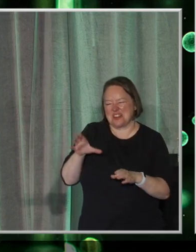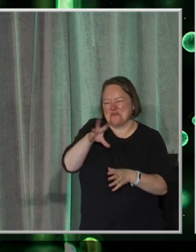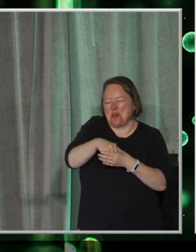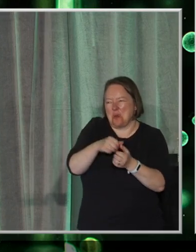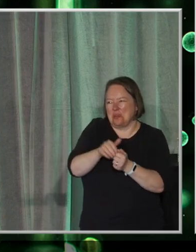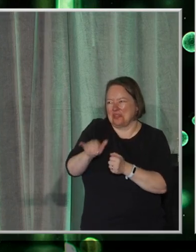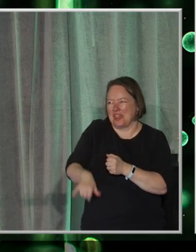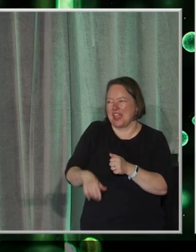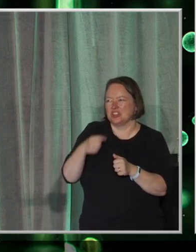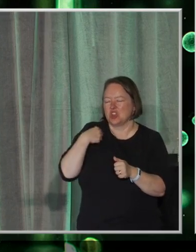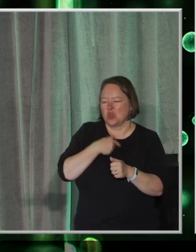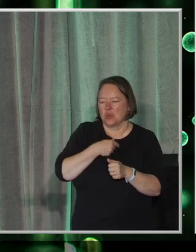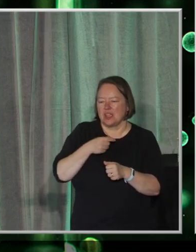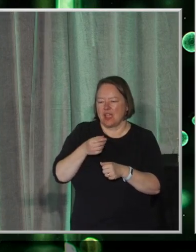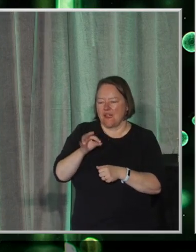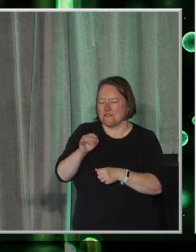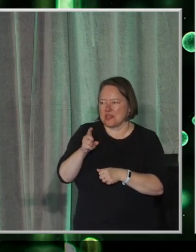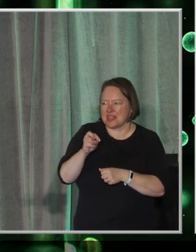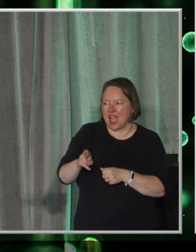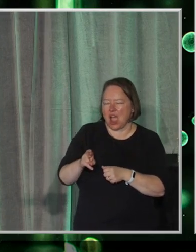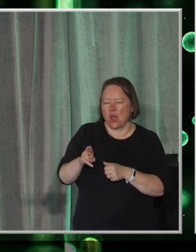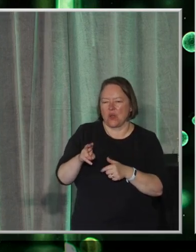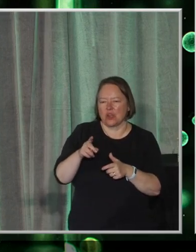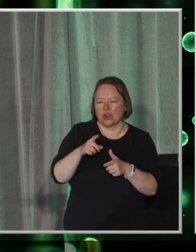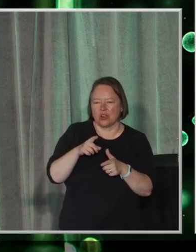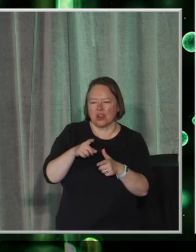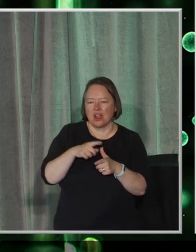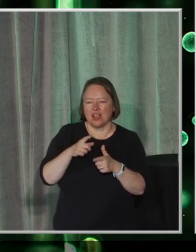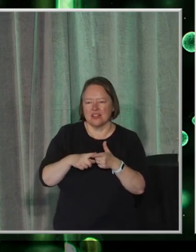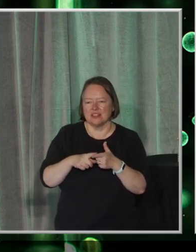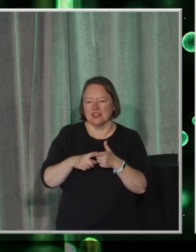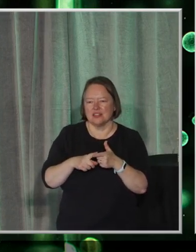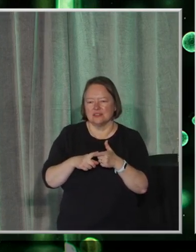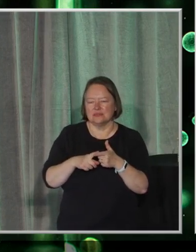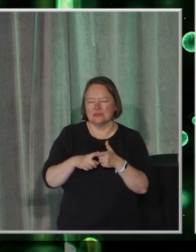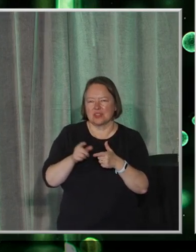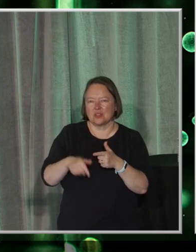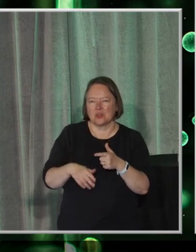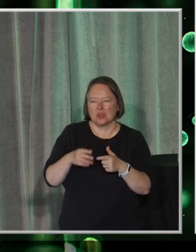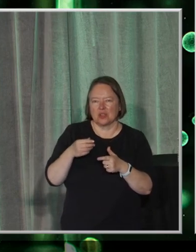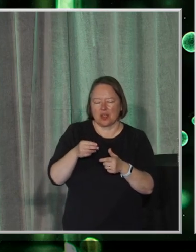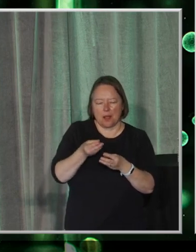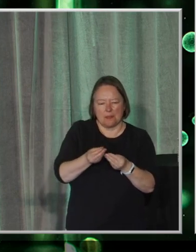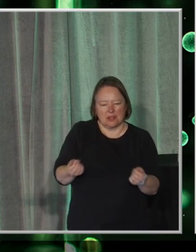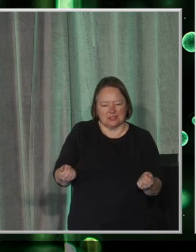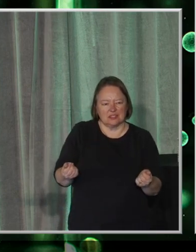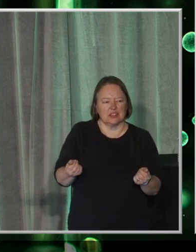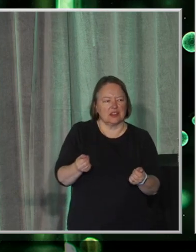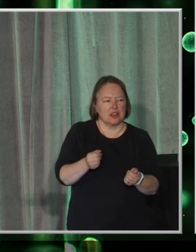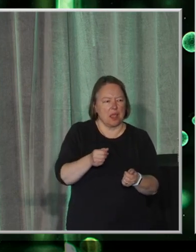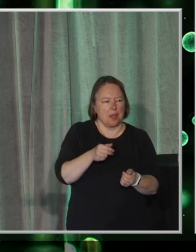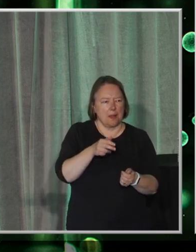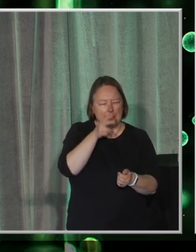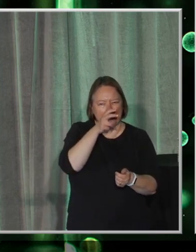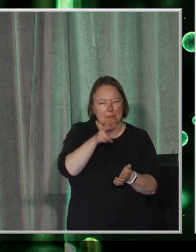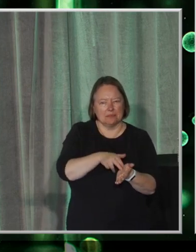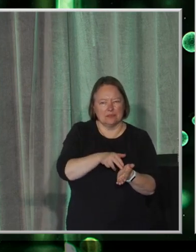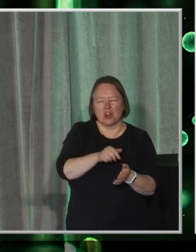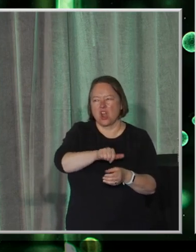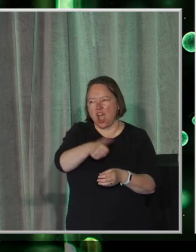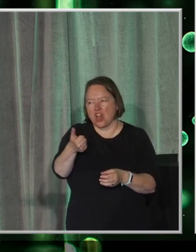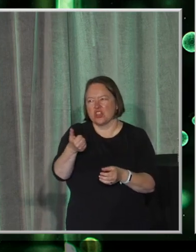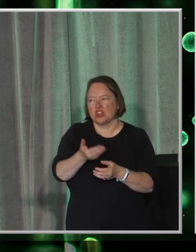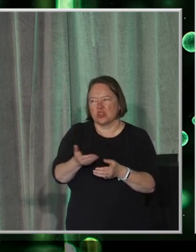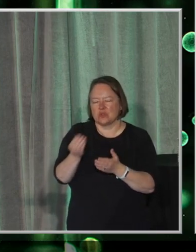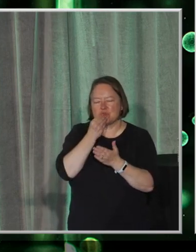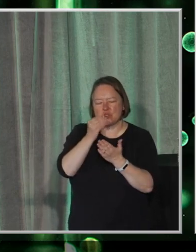we had the flour with us, and we went on processing. So we were helped in balancing other ingredients, because,